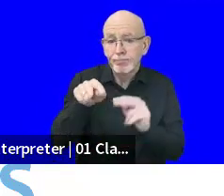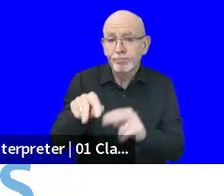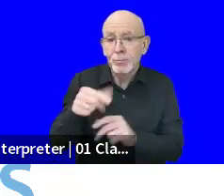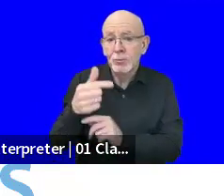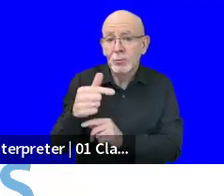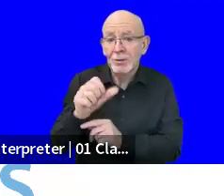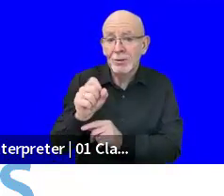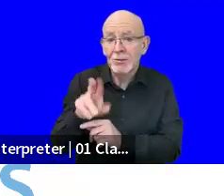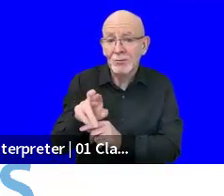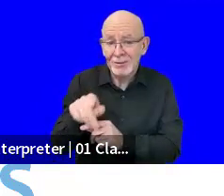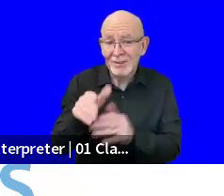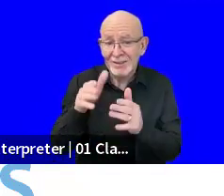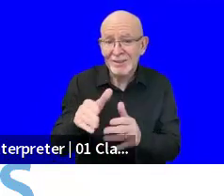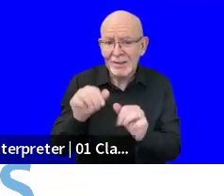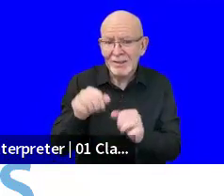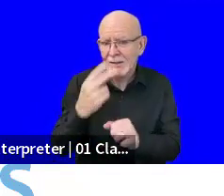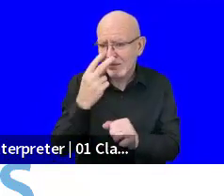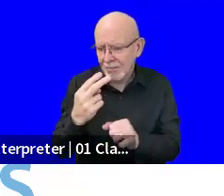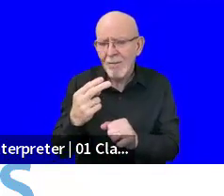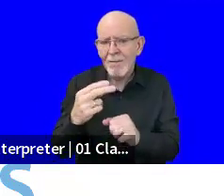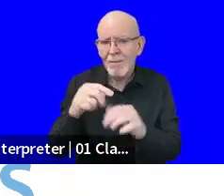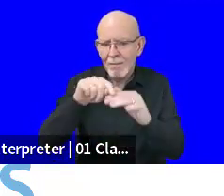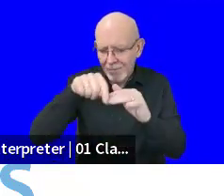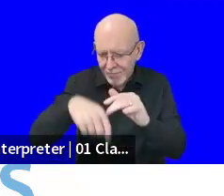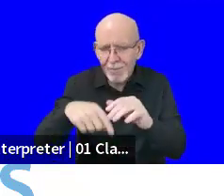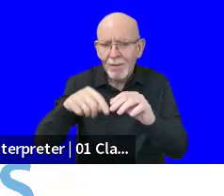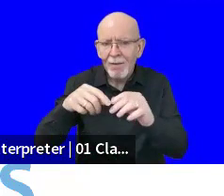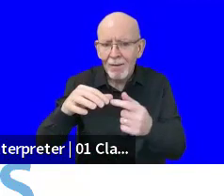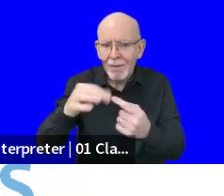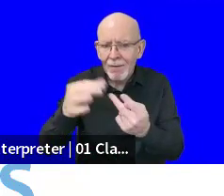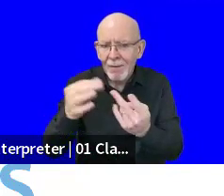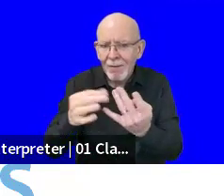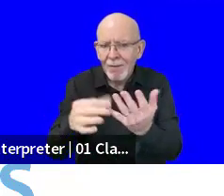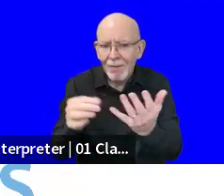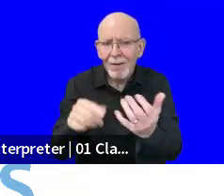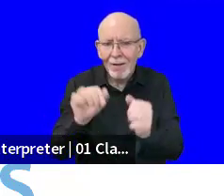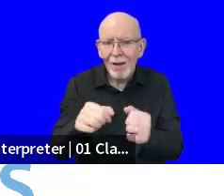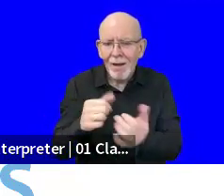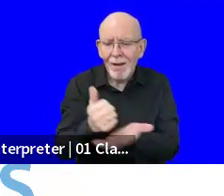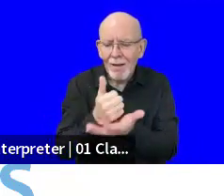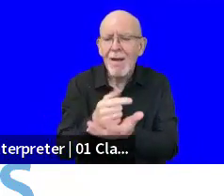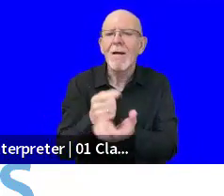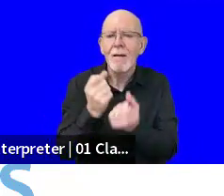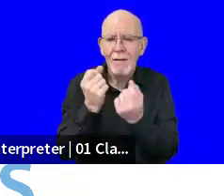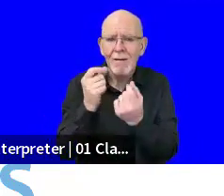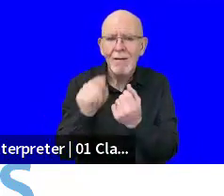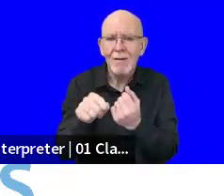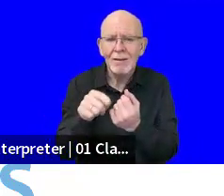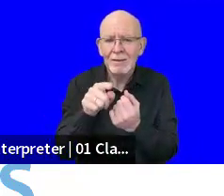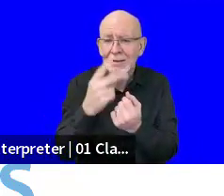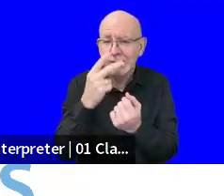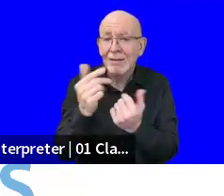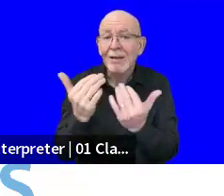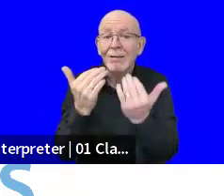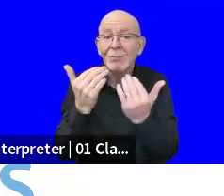information and a look on the methodology used in the Georgia report. So pausing